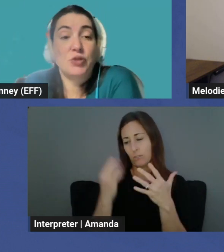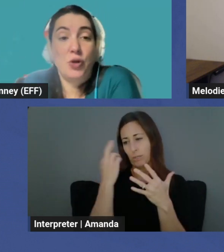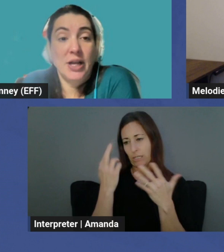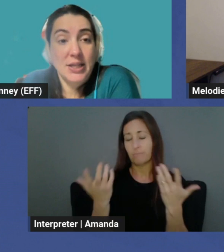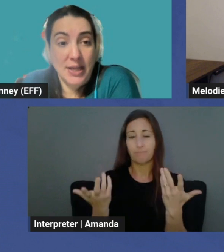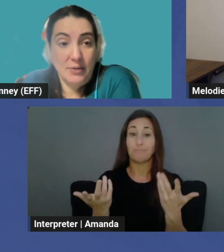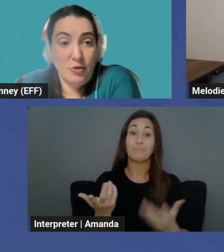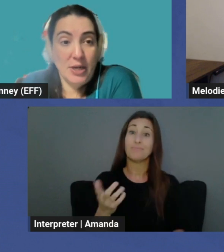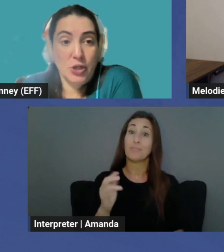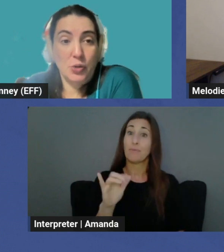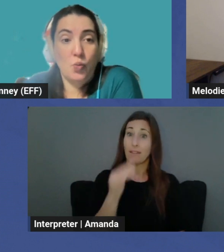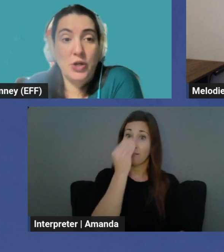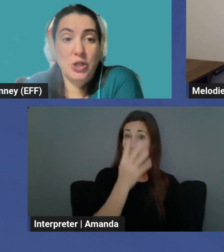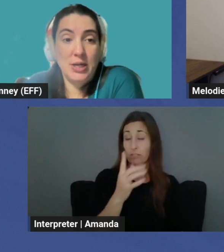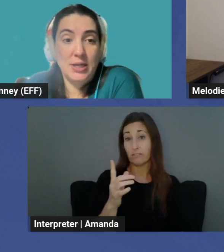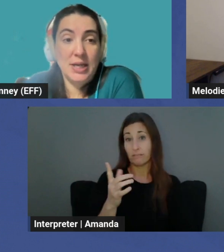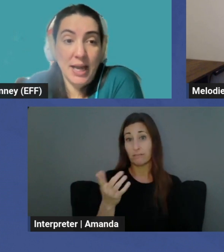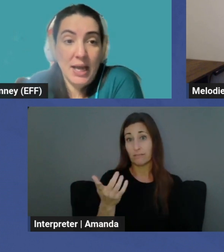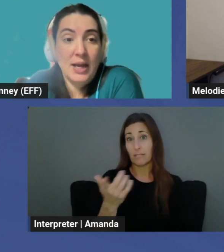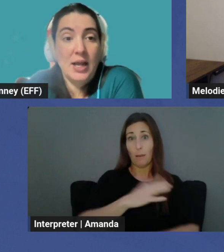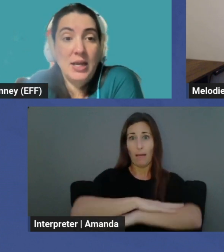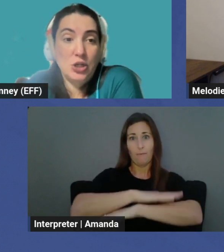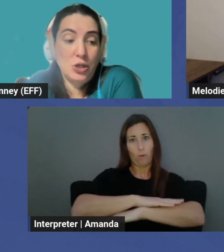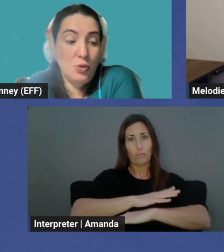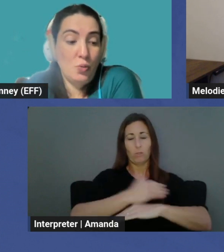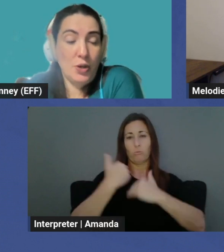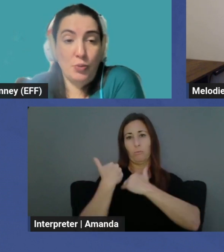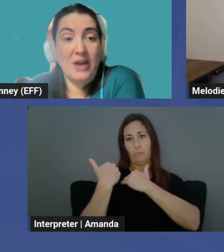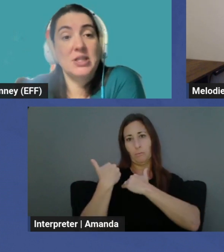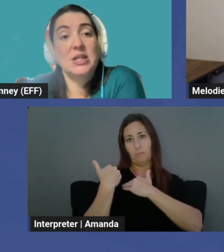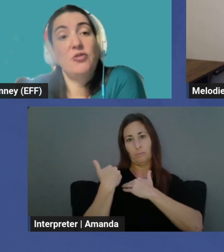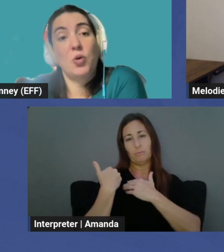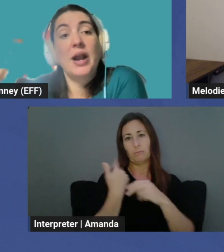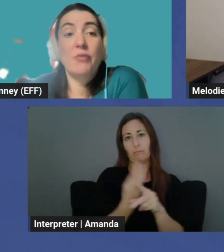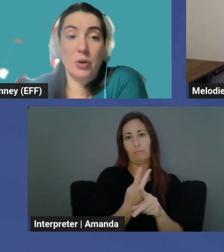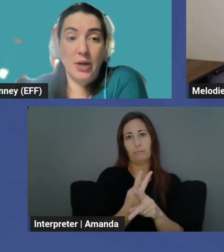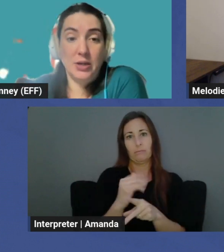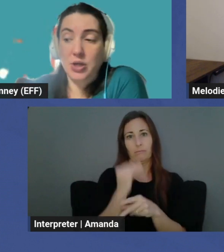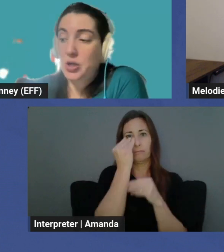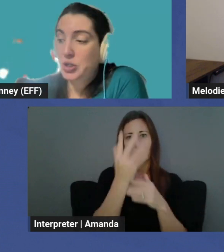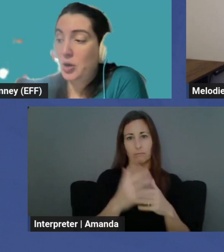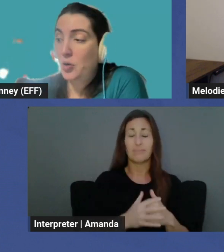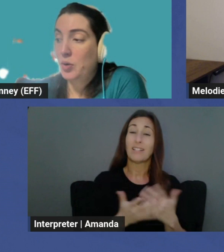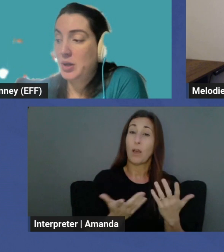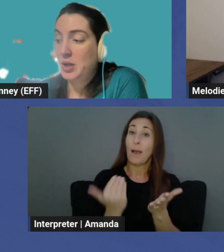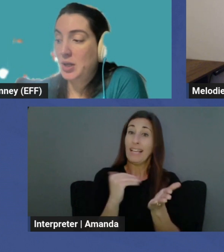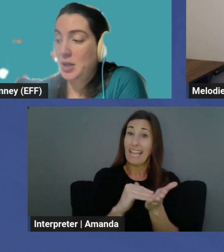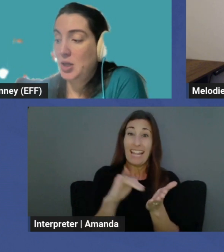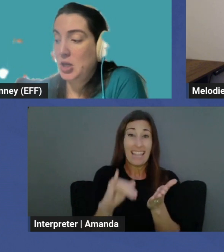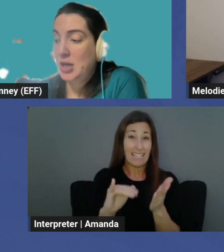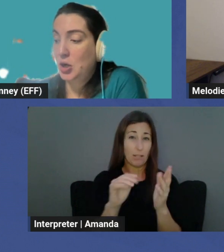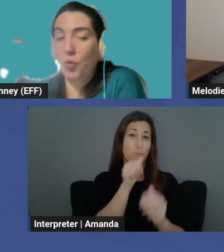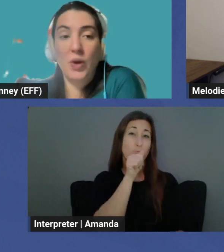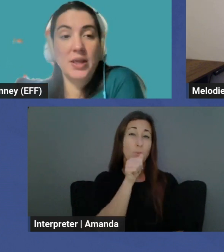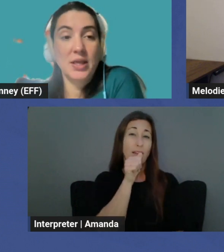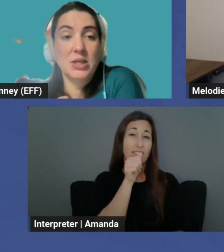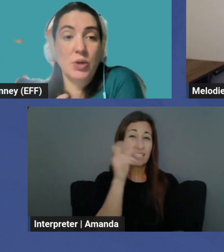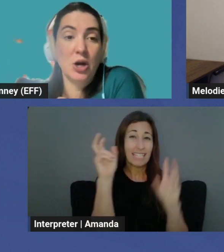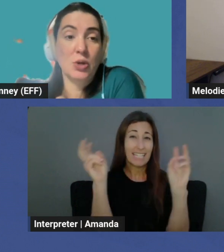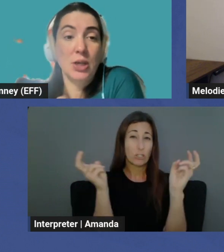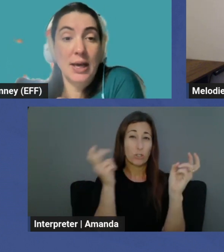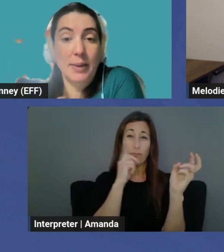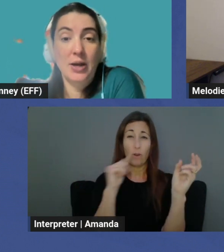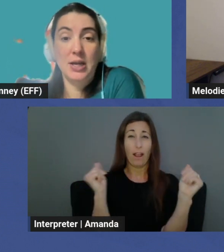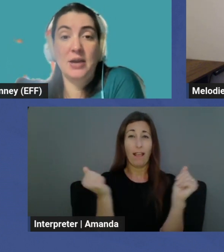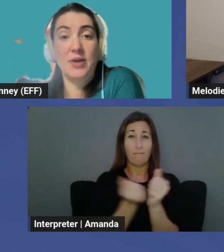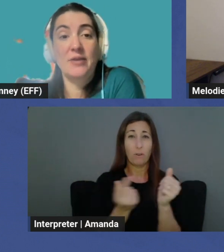They have to hold on to that information, which is, again, an issue with privacy for everyone. So, one of the things that we